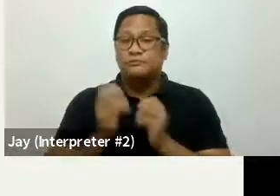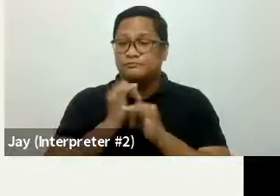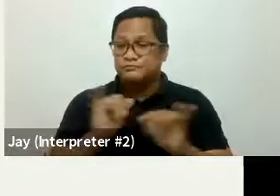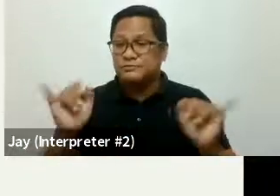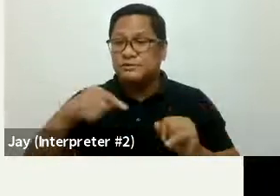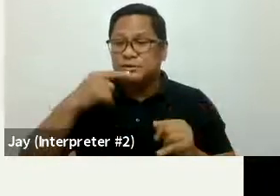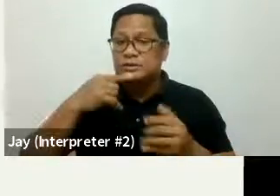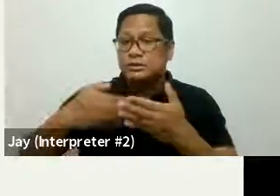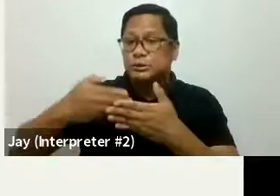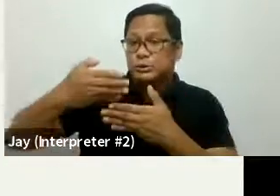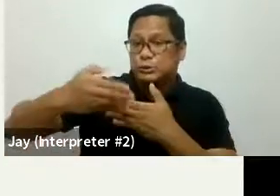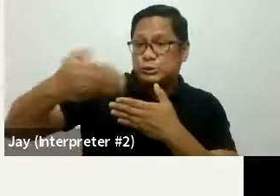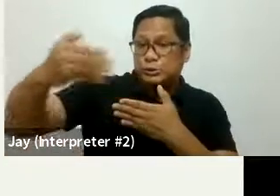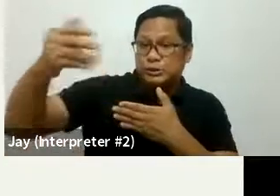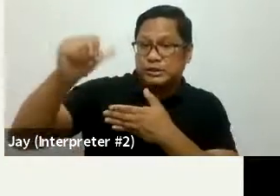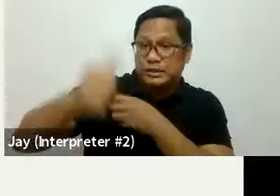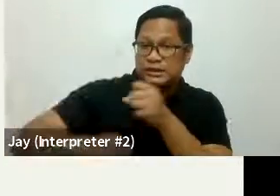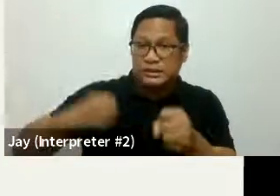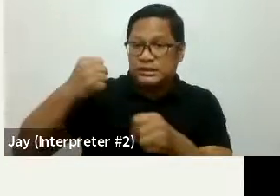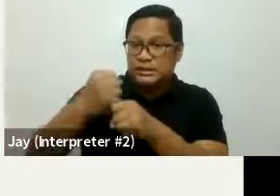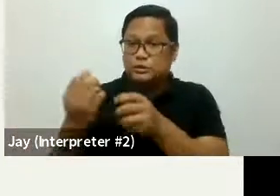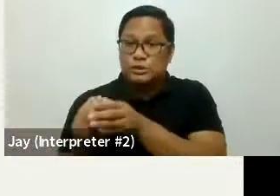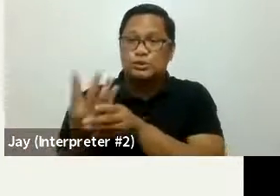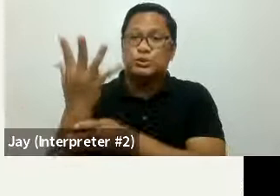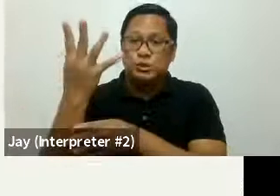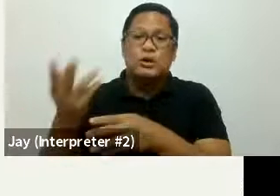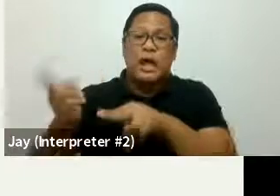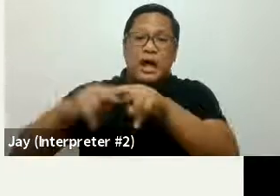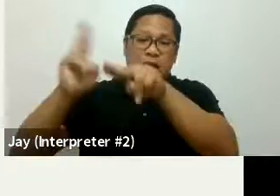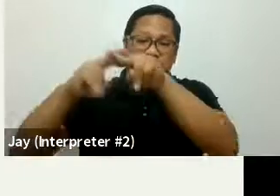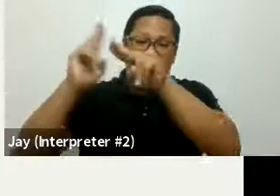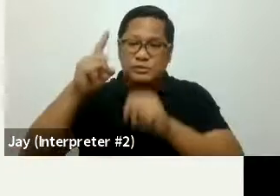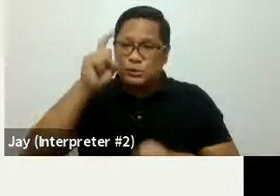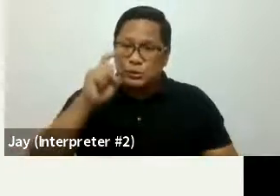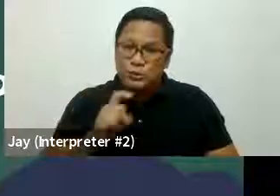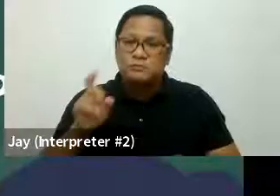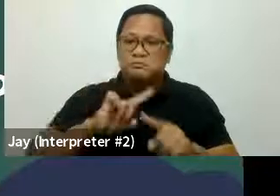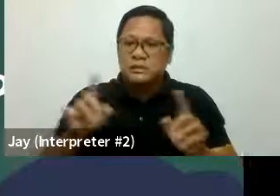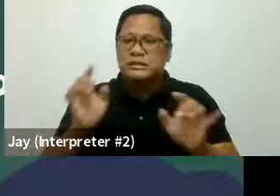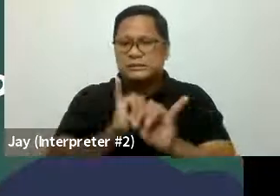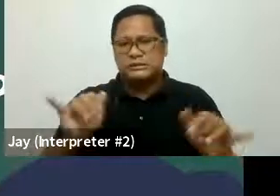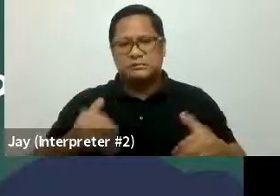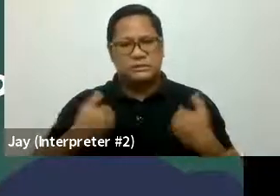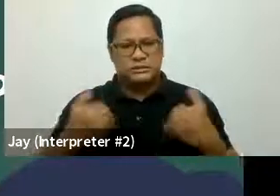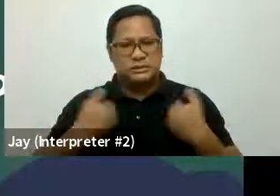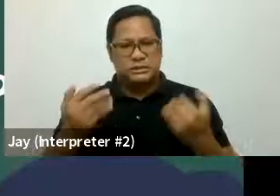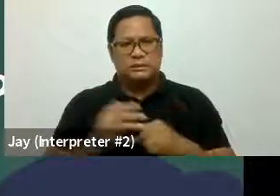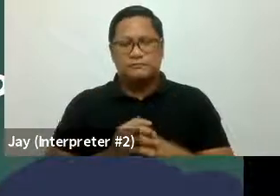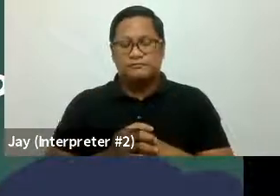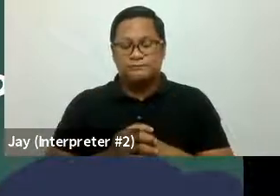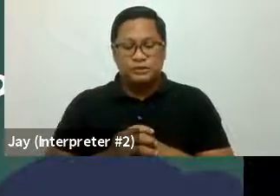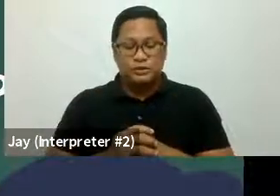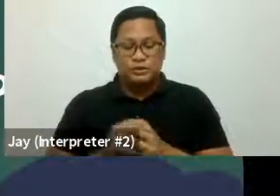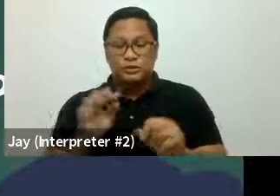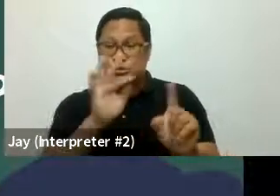the next 10 years, our population will grow a little bit older, but still relatively young. And so we looked